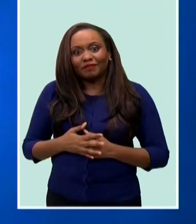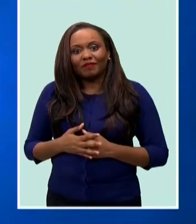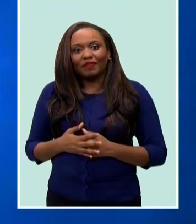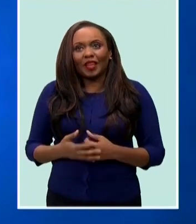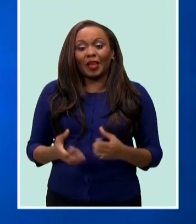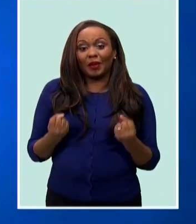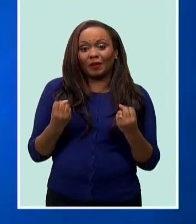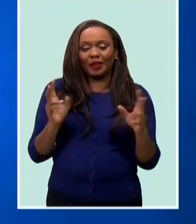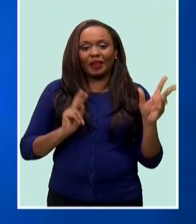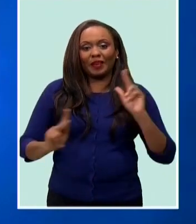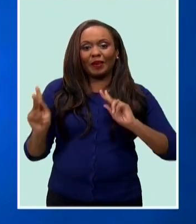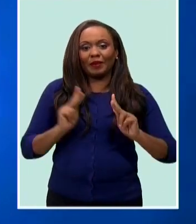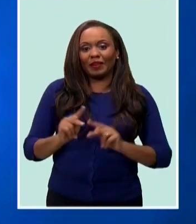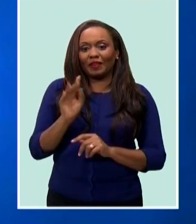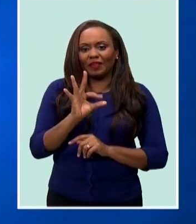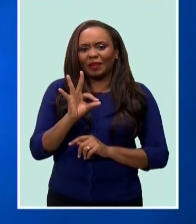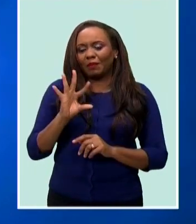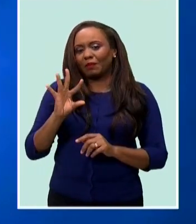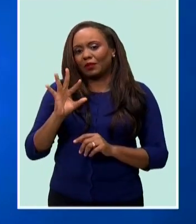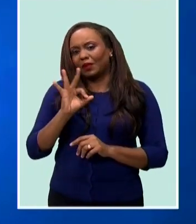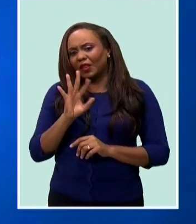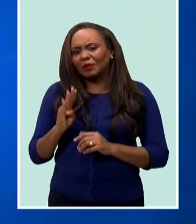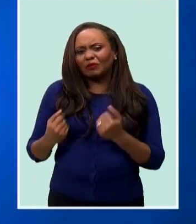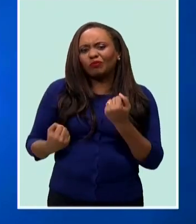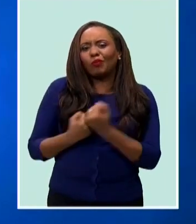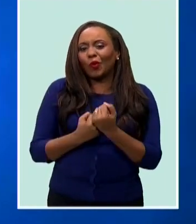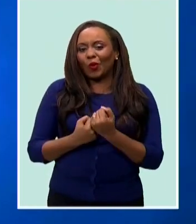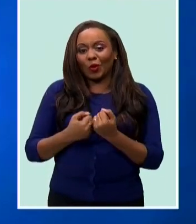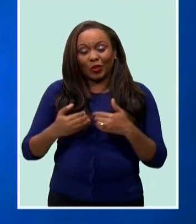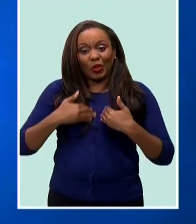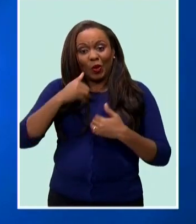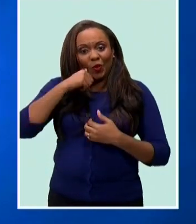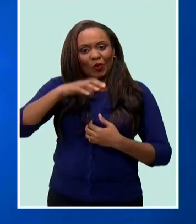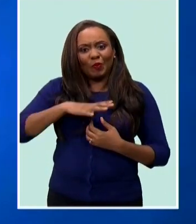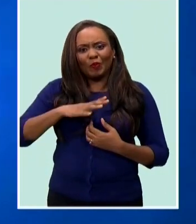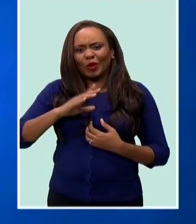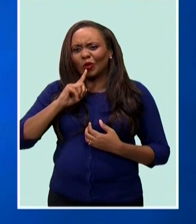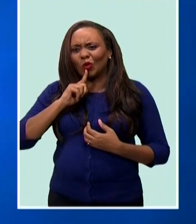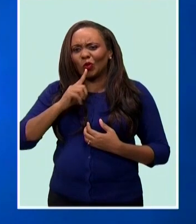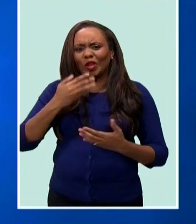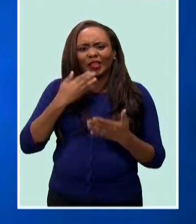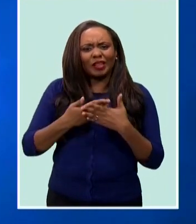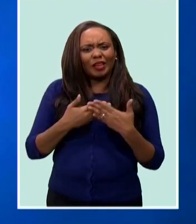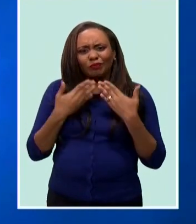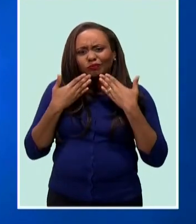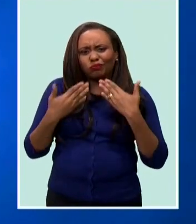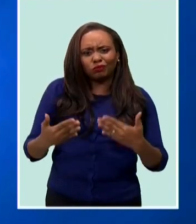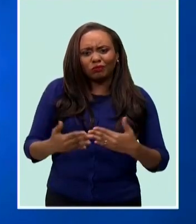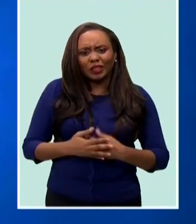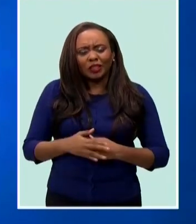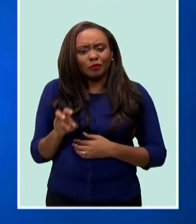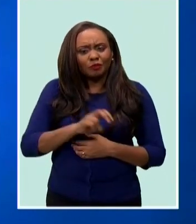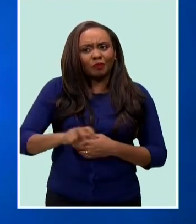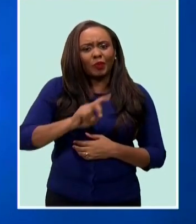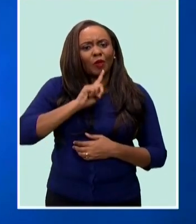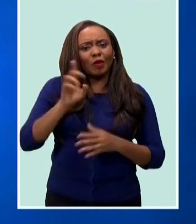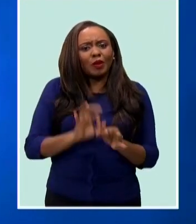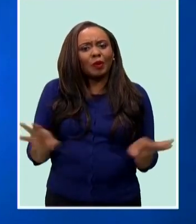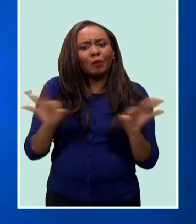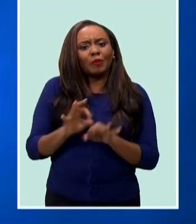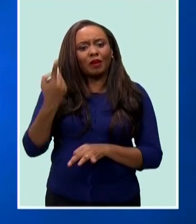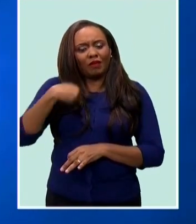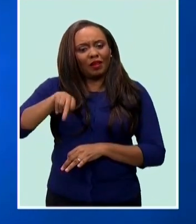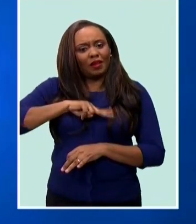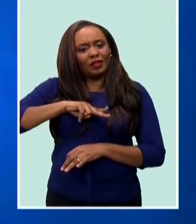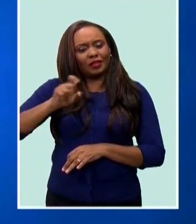of our Facebook followers support that young lady's actions. The general message being sent is that tourism is our